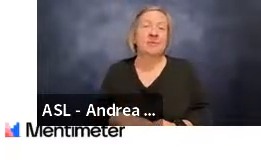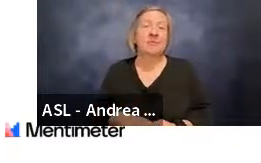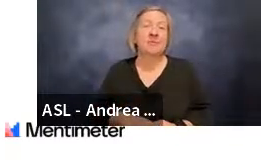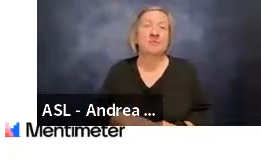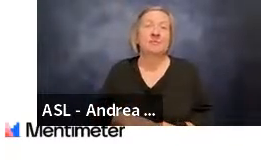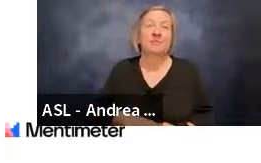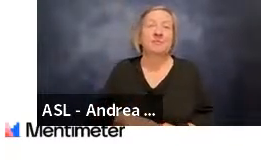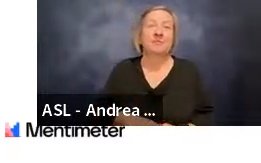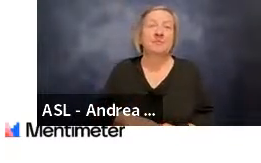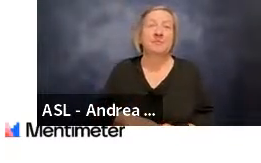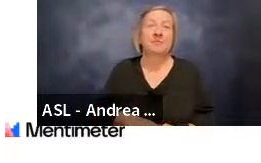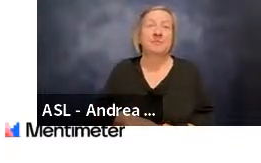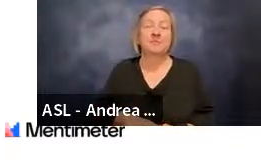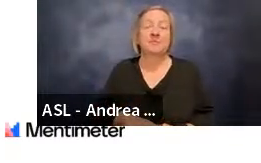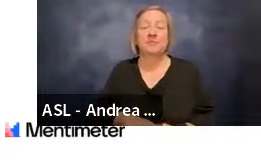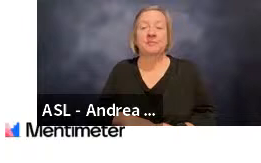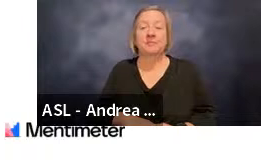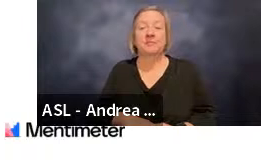great.